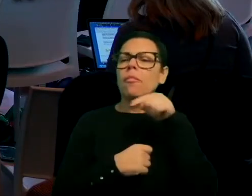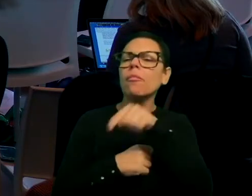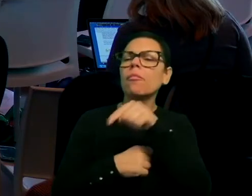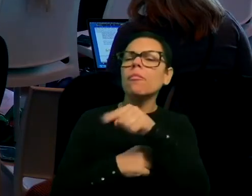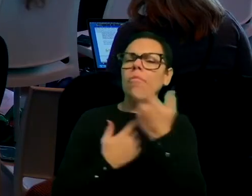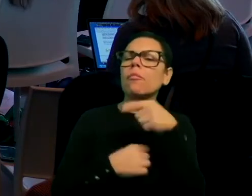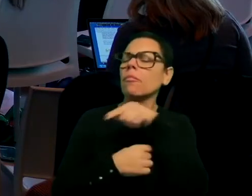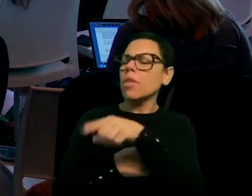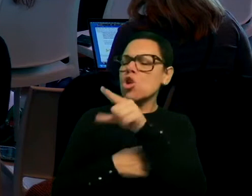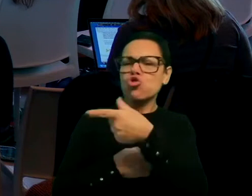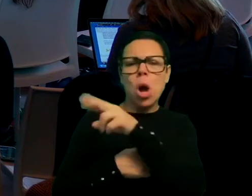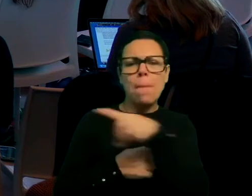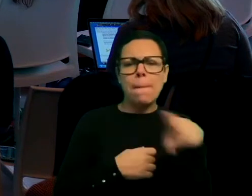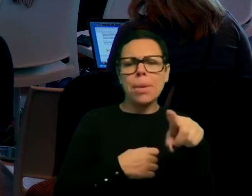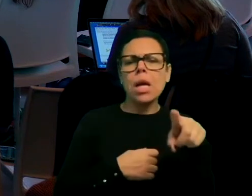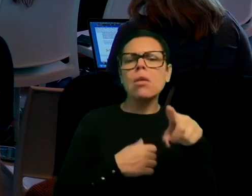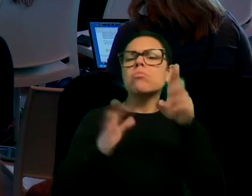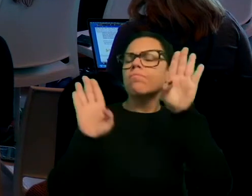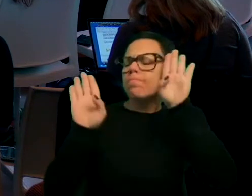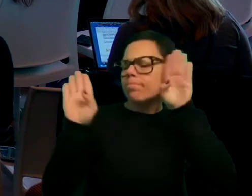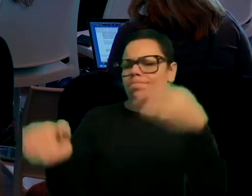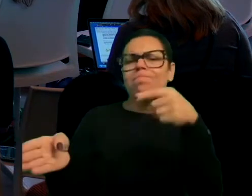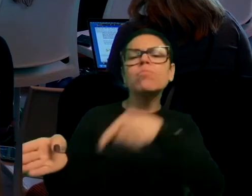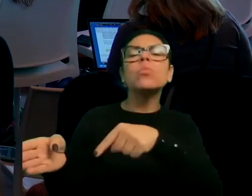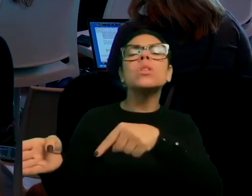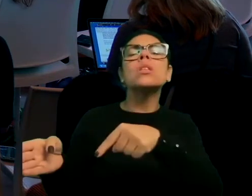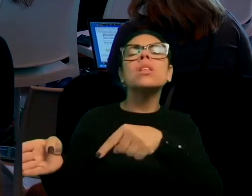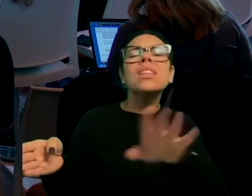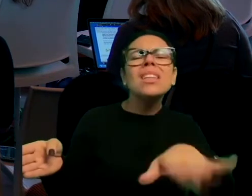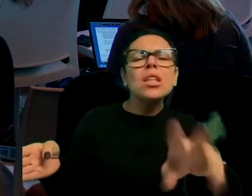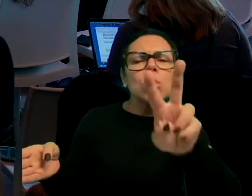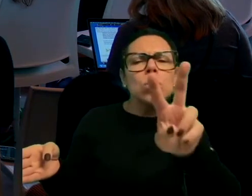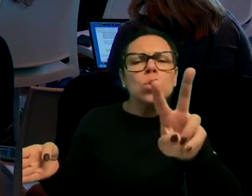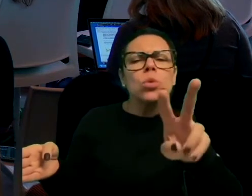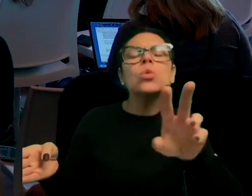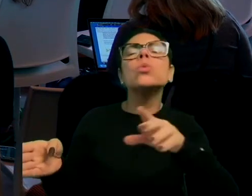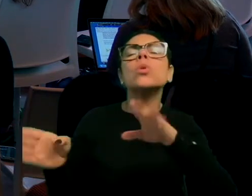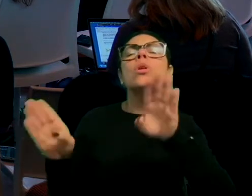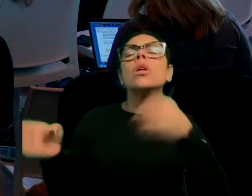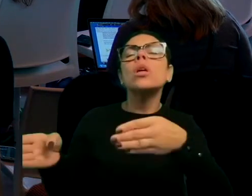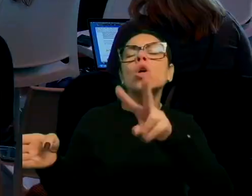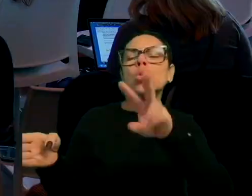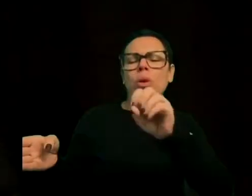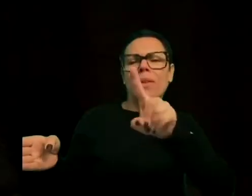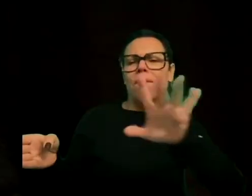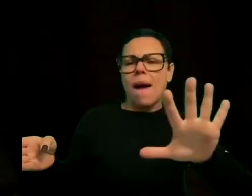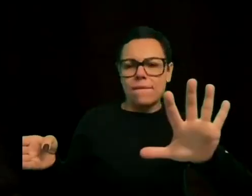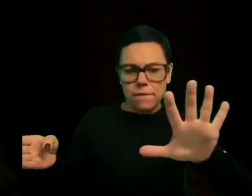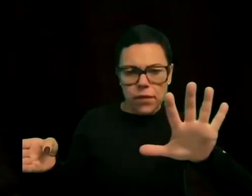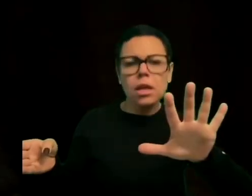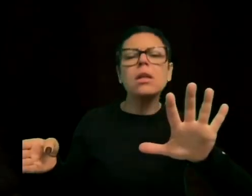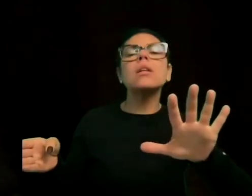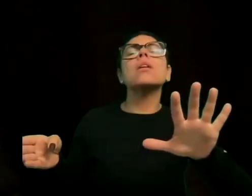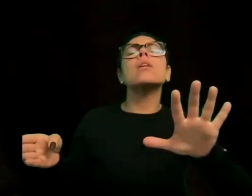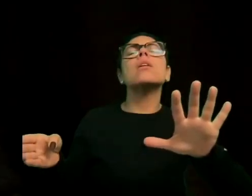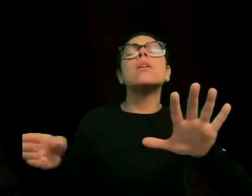has the specific aim of strengthening the strategic importance of public procurement. So there are